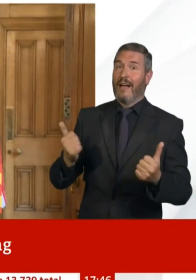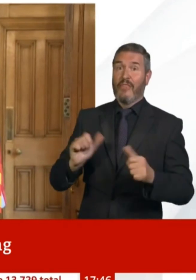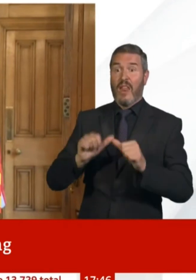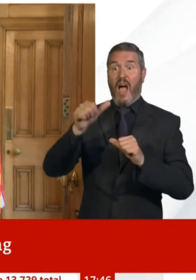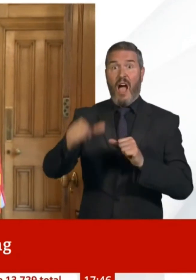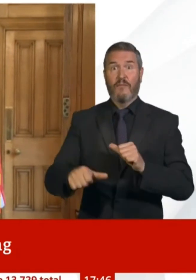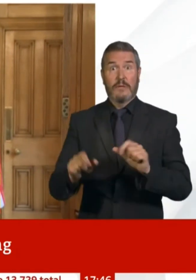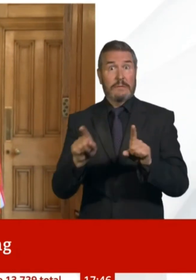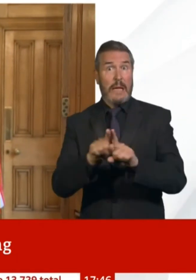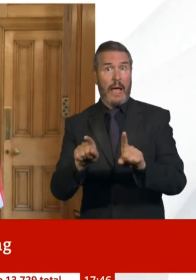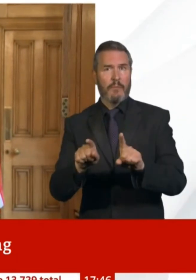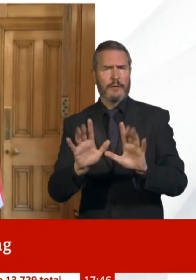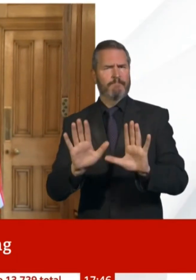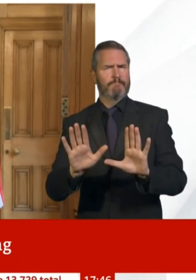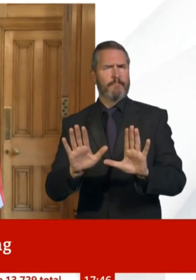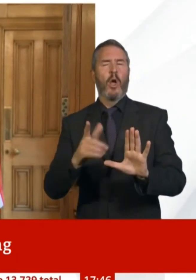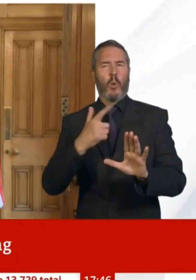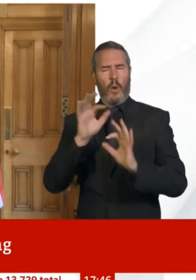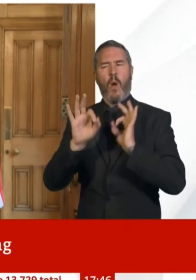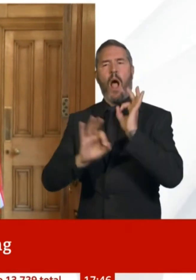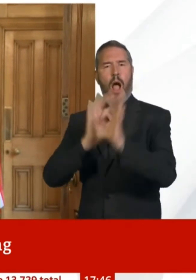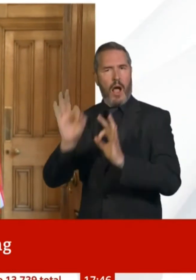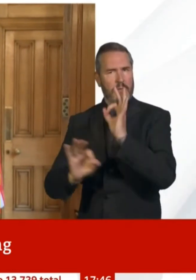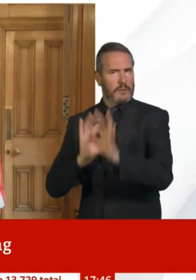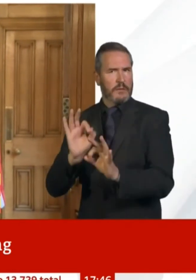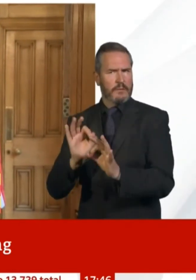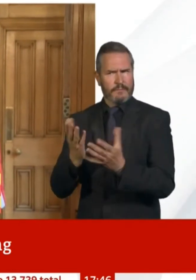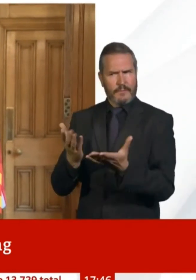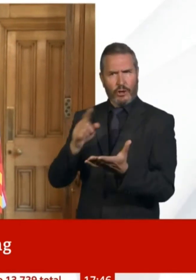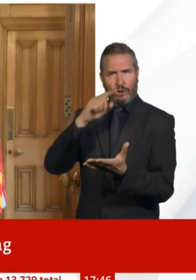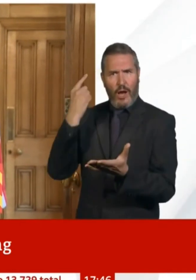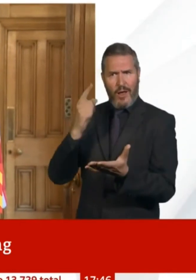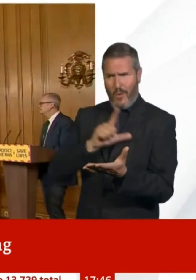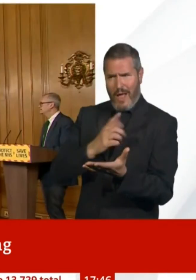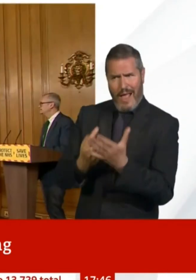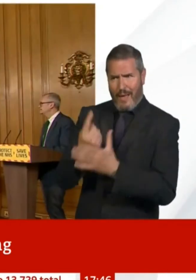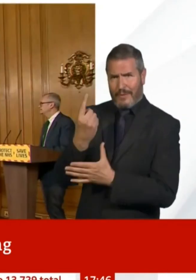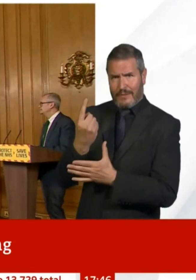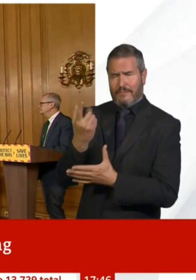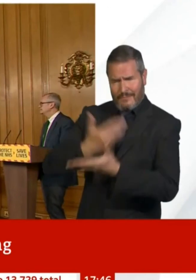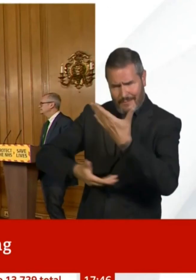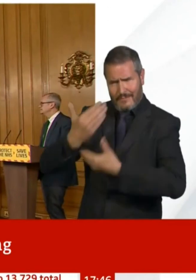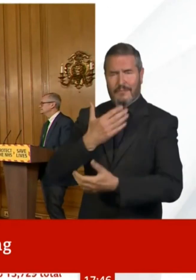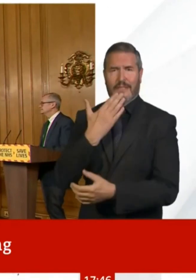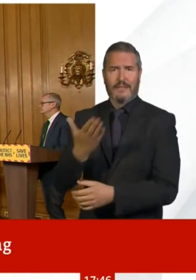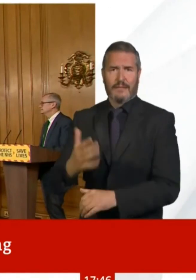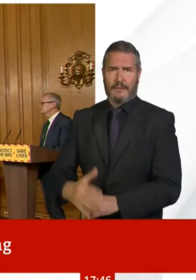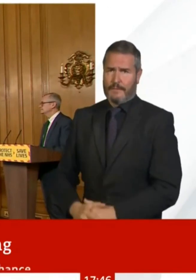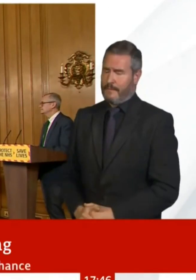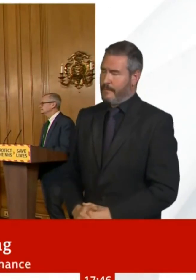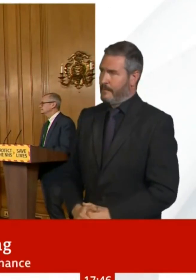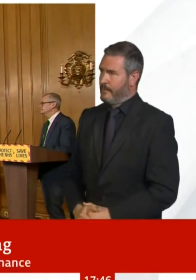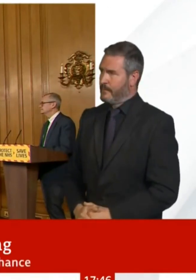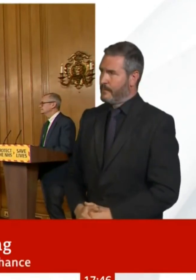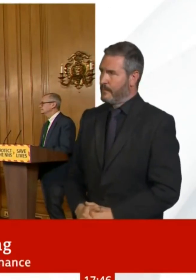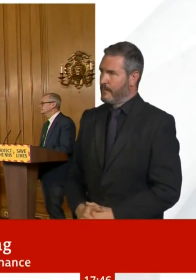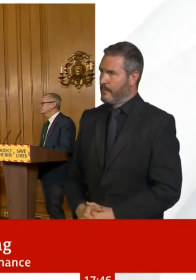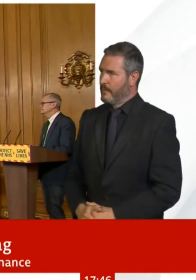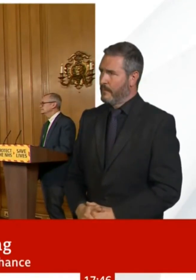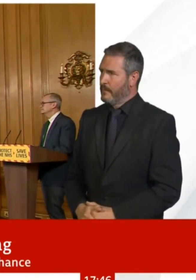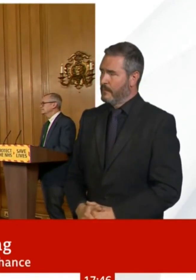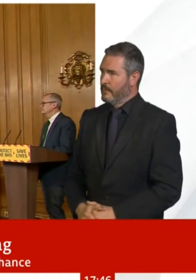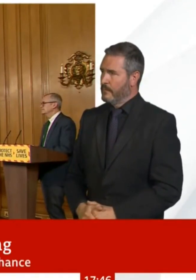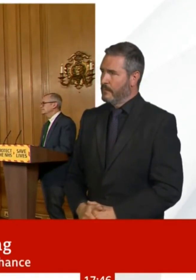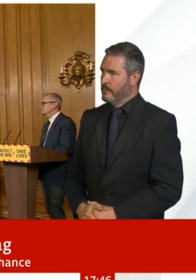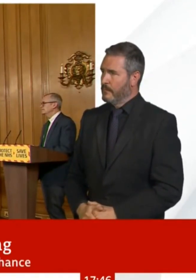hard questions about how it came about and how it couldn't have been stopped earlier. Kitty, do you want to come back on any of that? Yes,